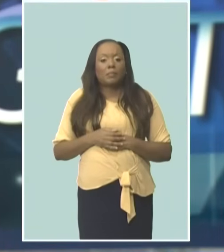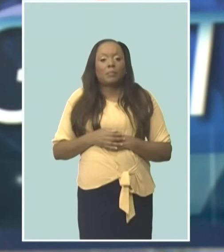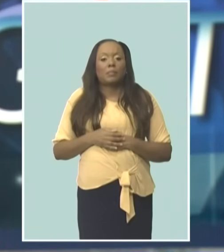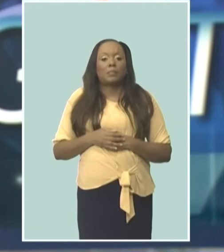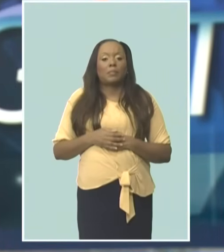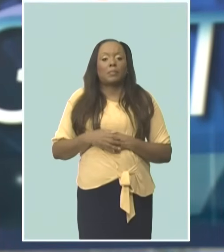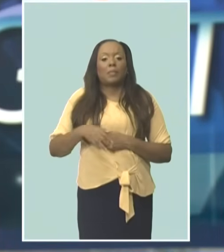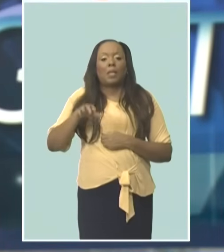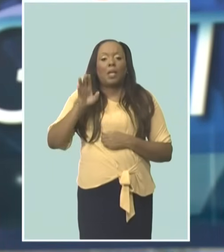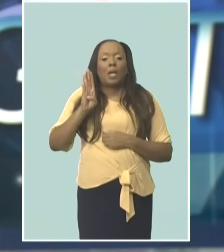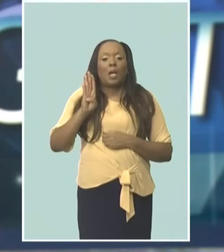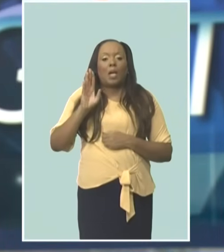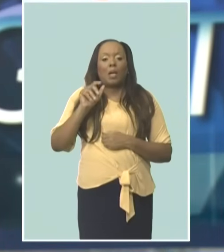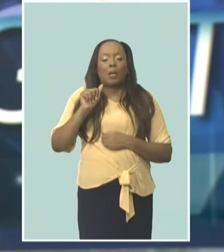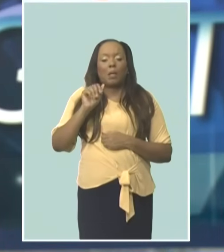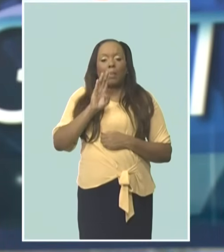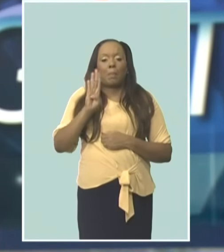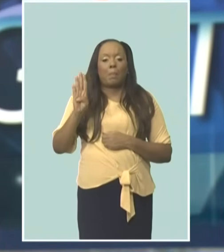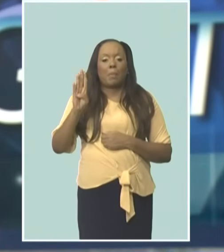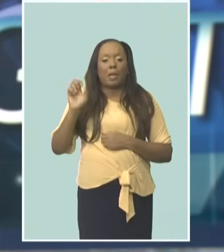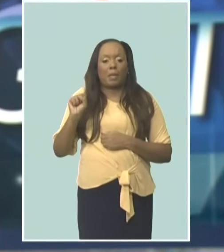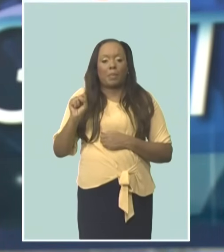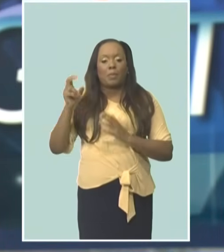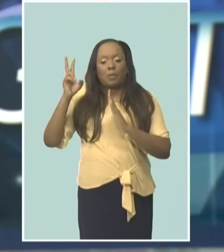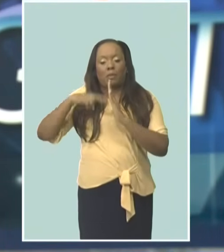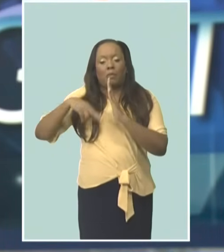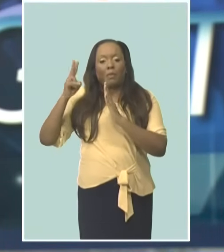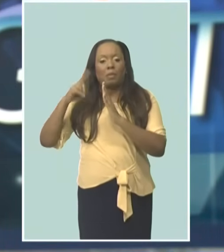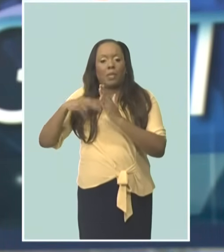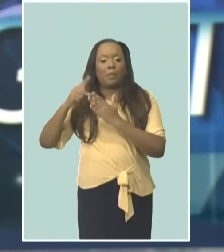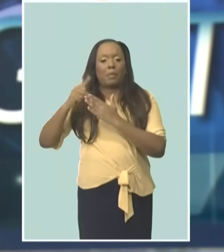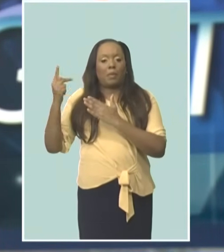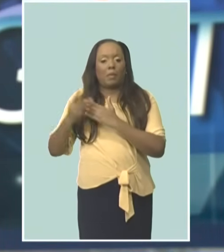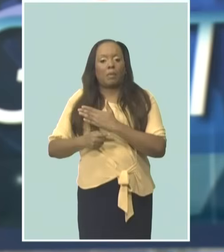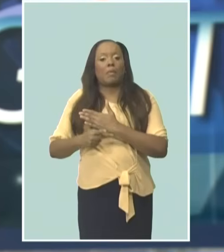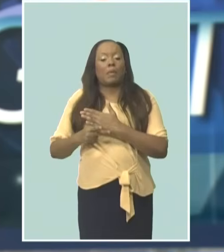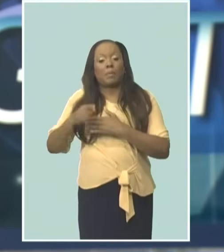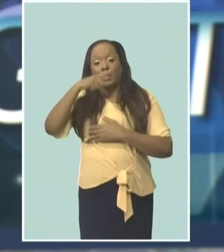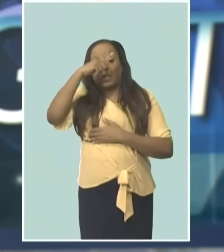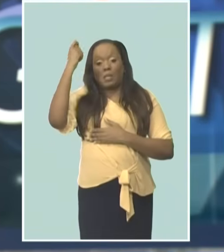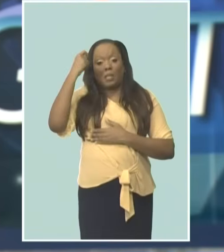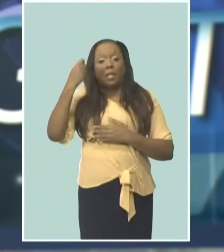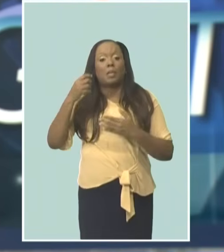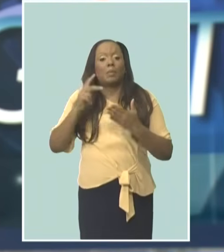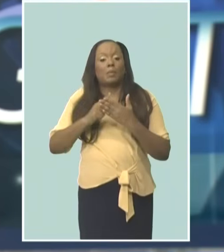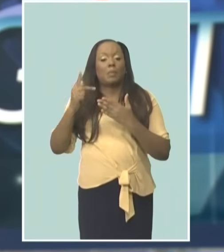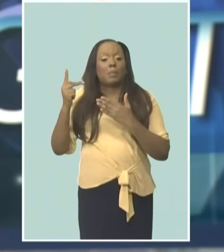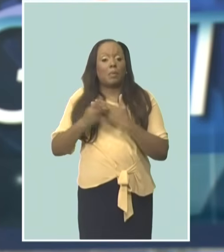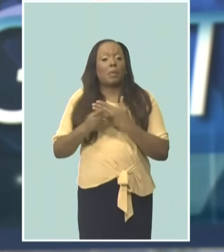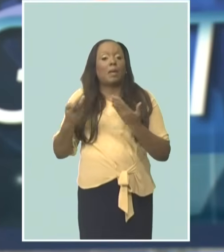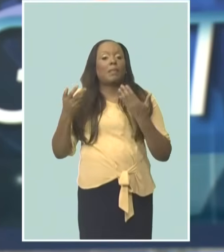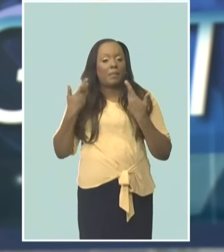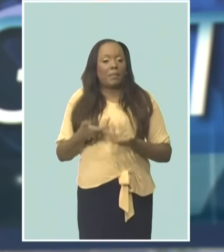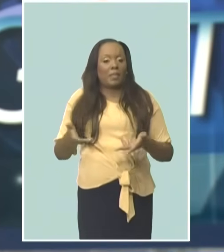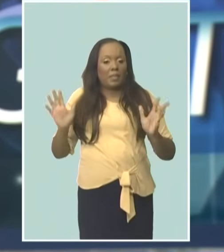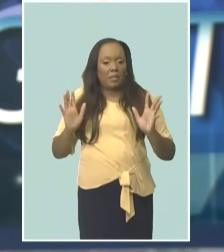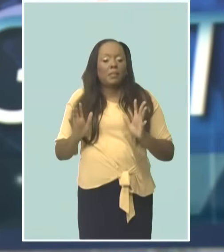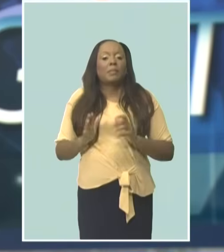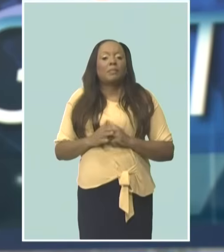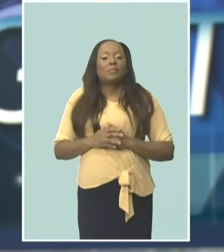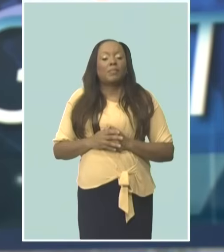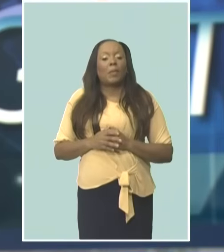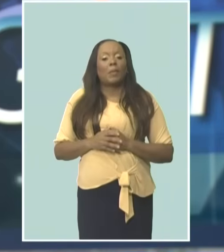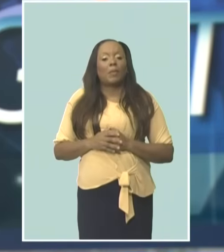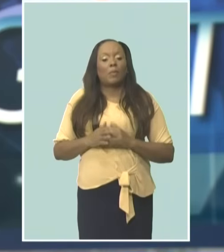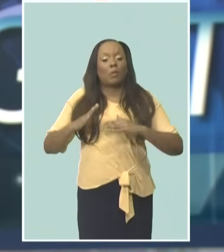has closed its 2025 summer session, celebrating the achievements of over 130 boys. The ceremony, held at the